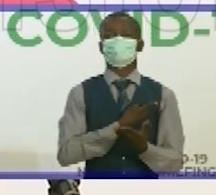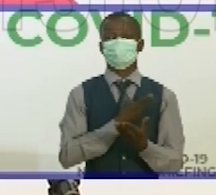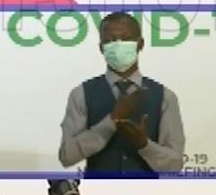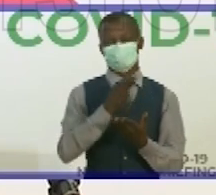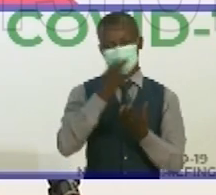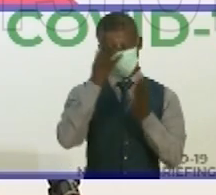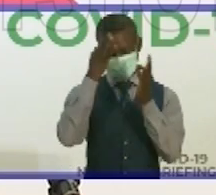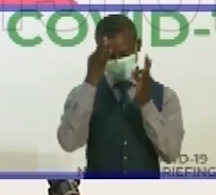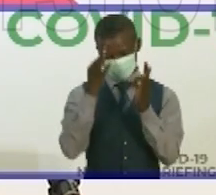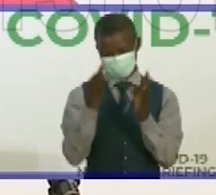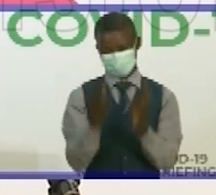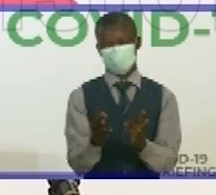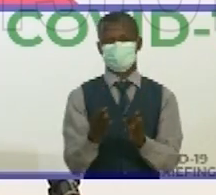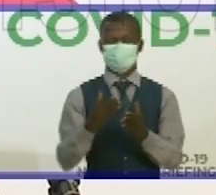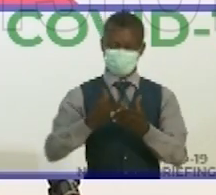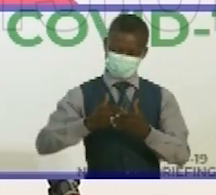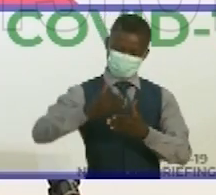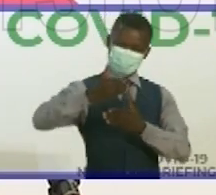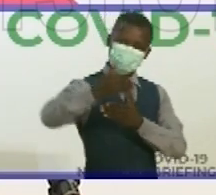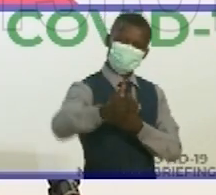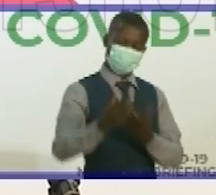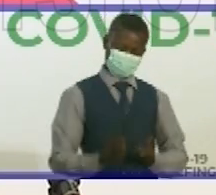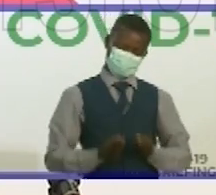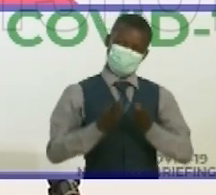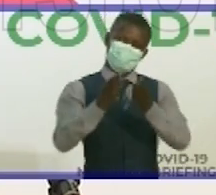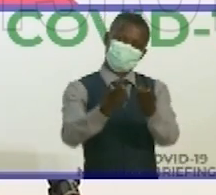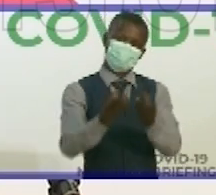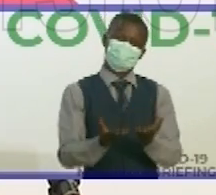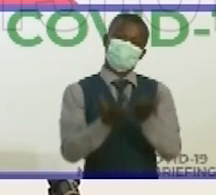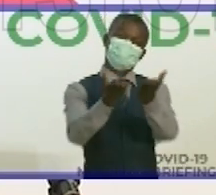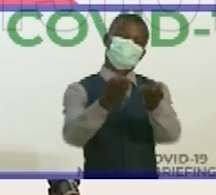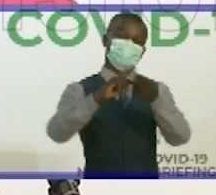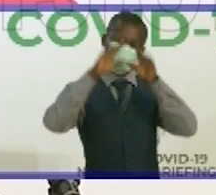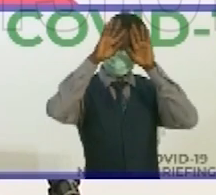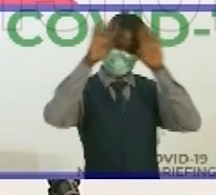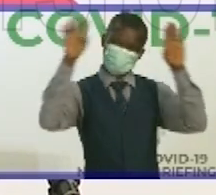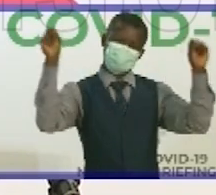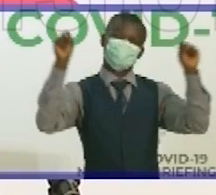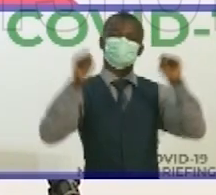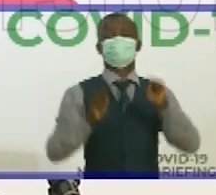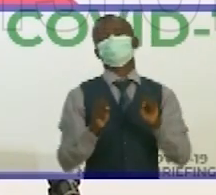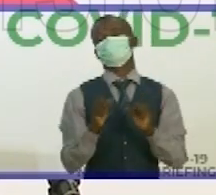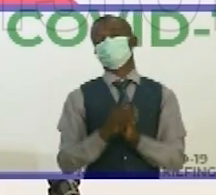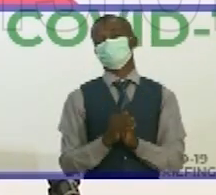upon which the next set of recommendations to Mr. President will be based.